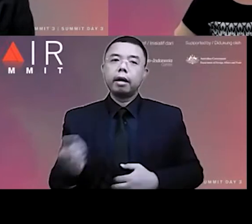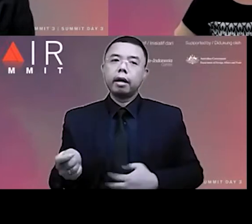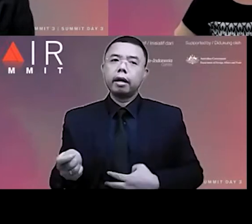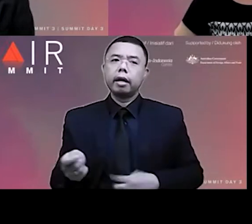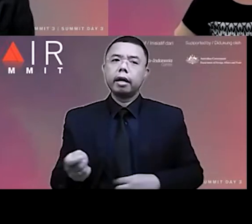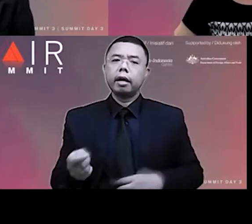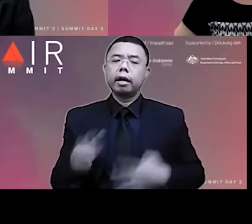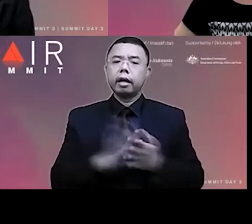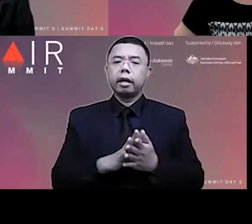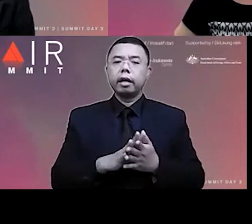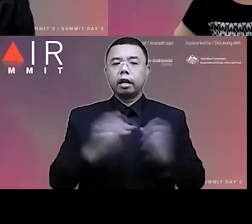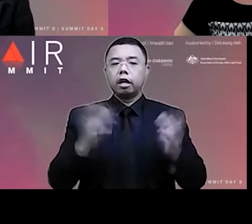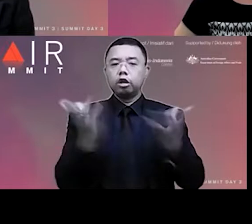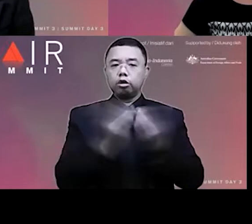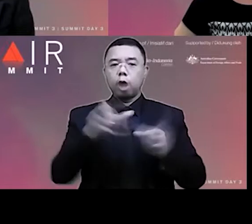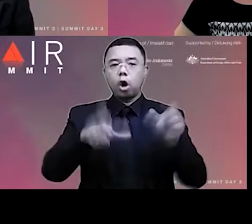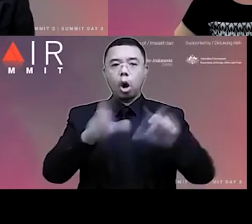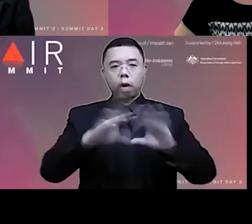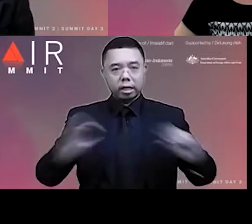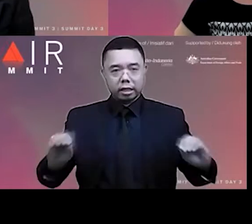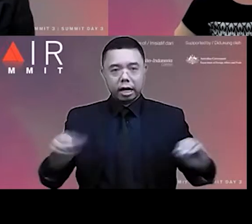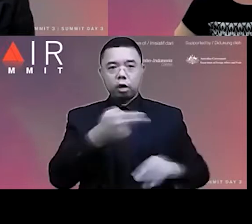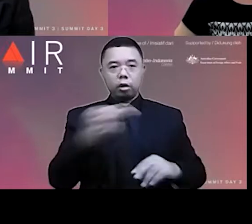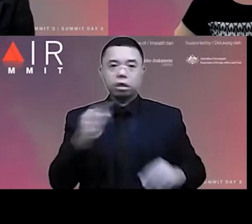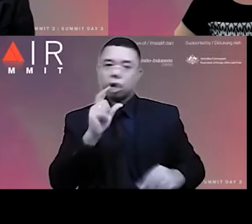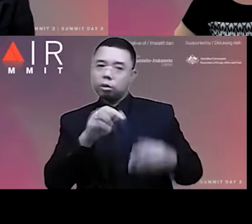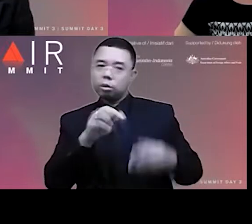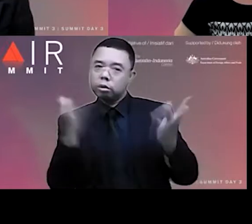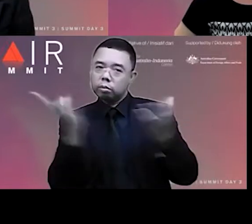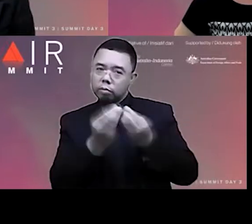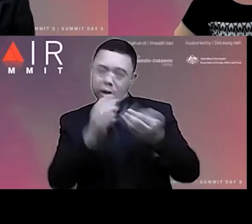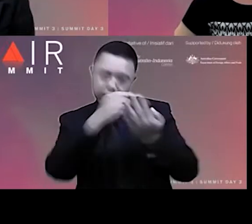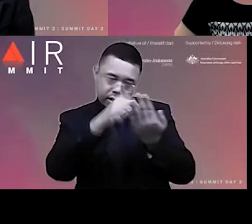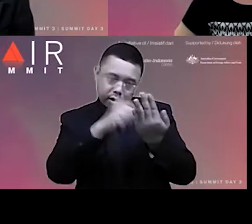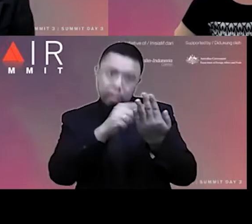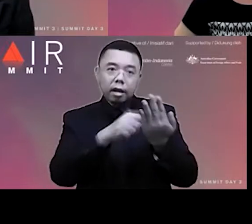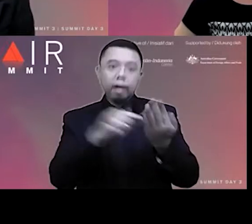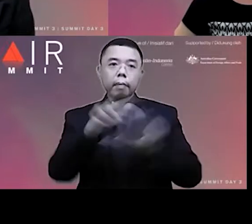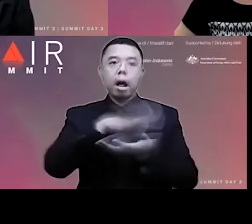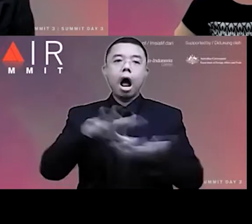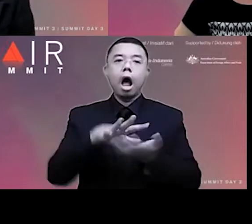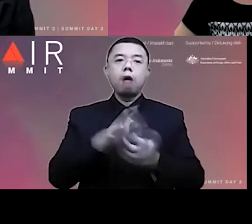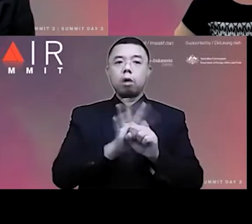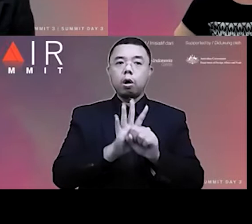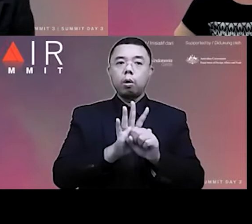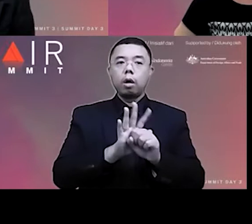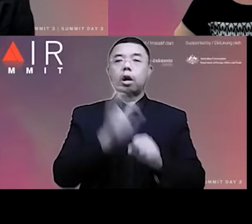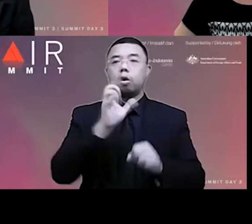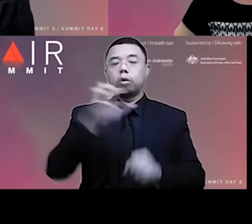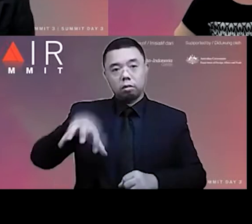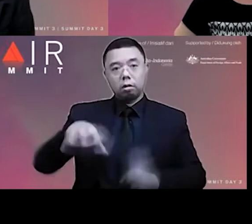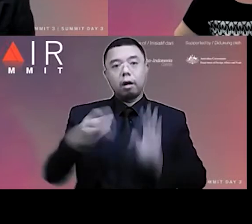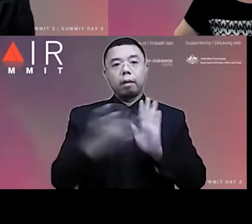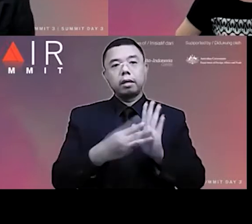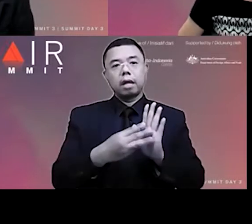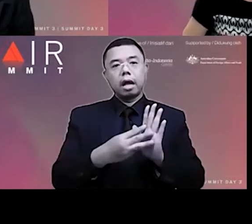estimate the impact of COVID-19 on the tourism sector employment. And as you can see,